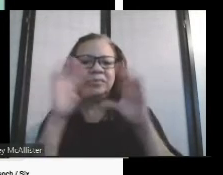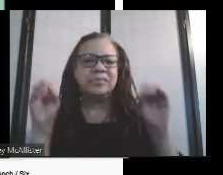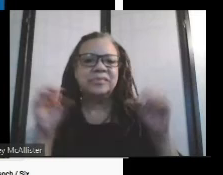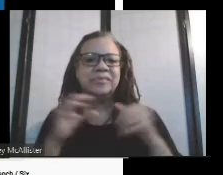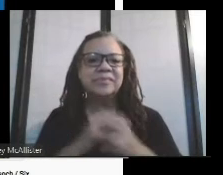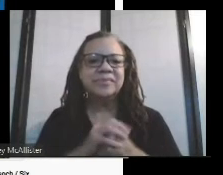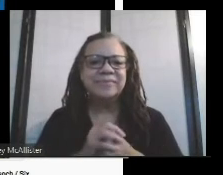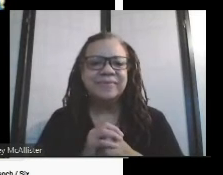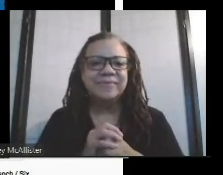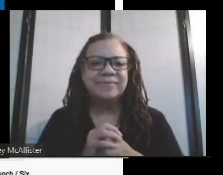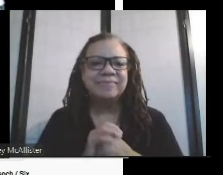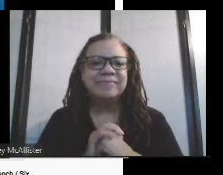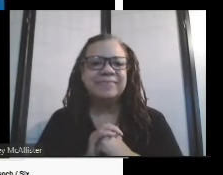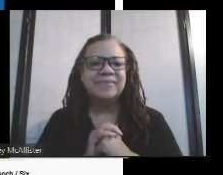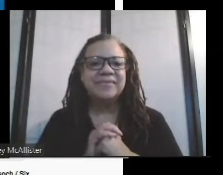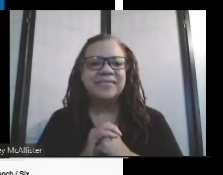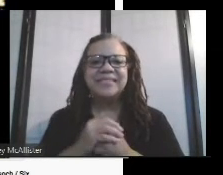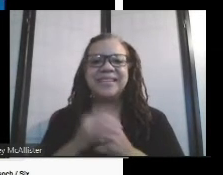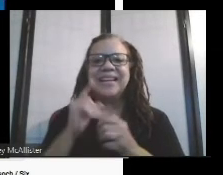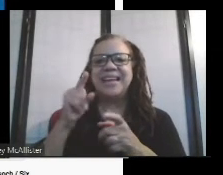I love that sneaker.